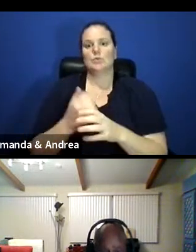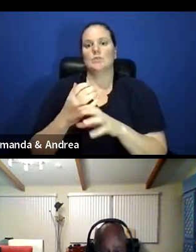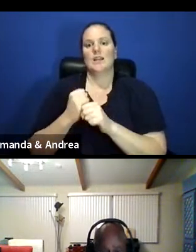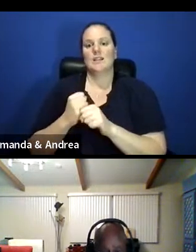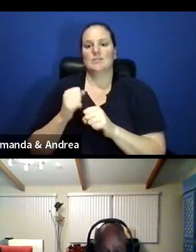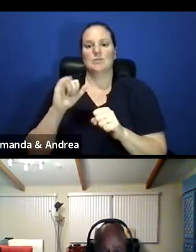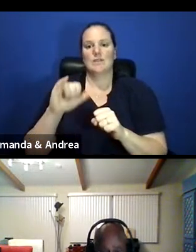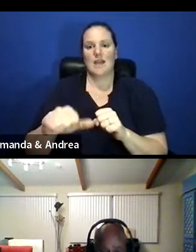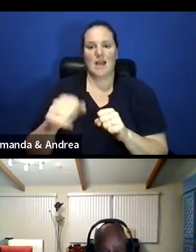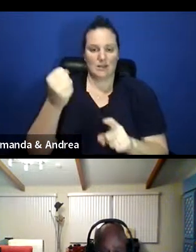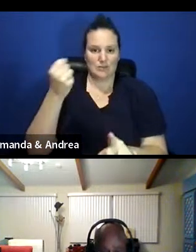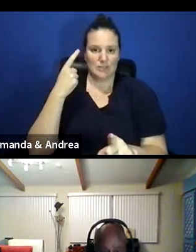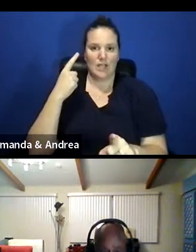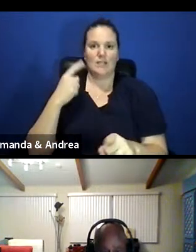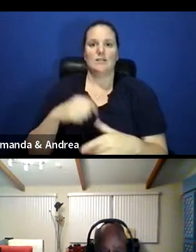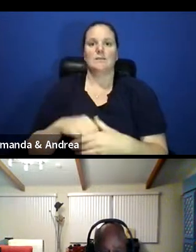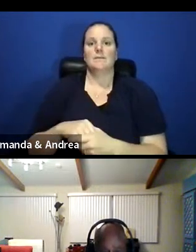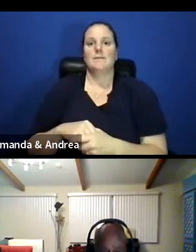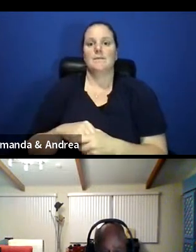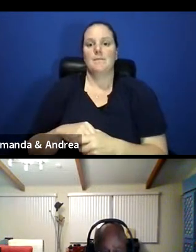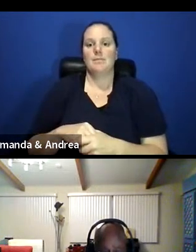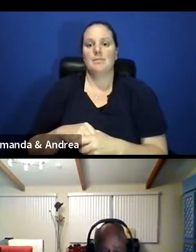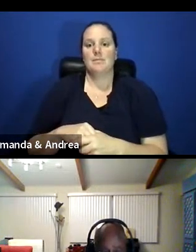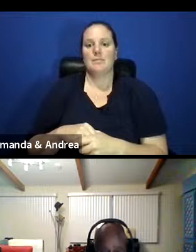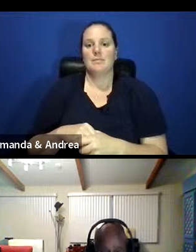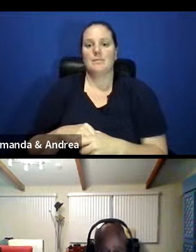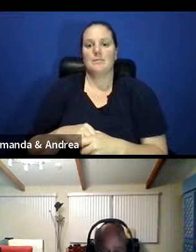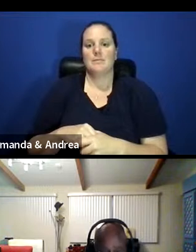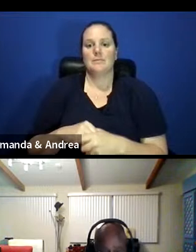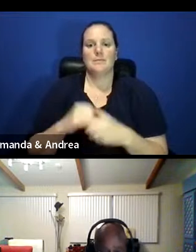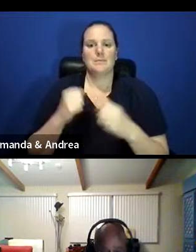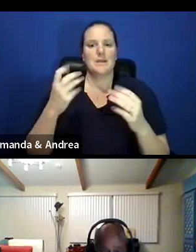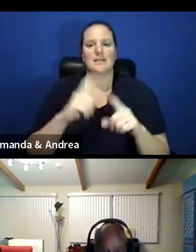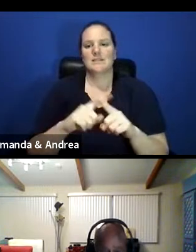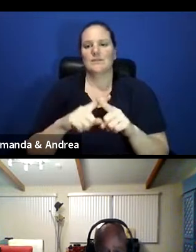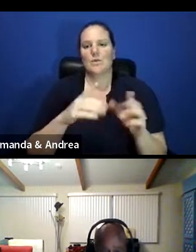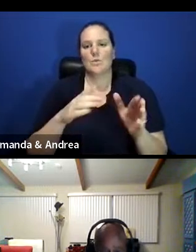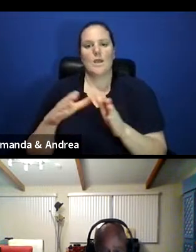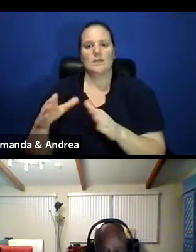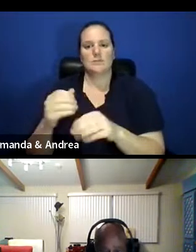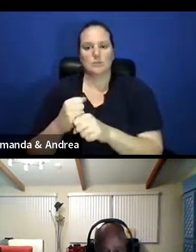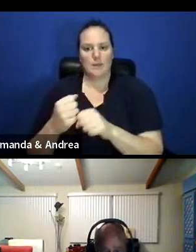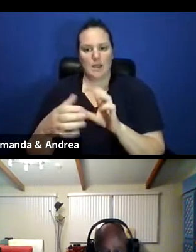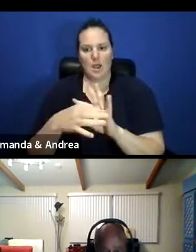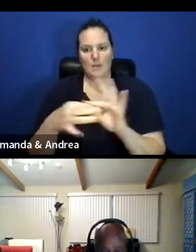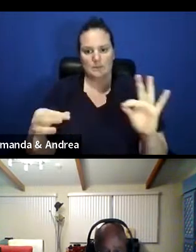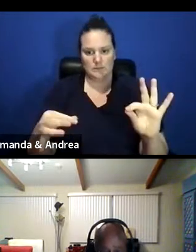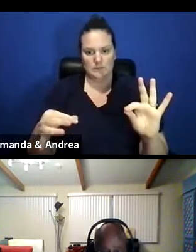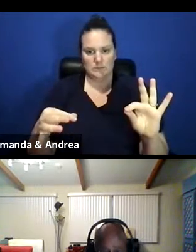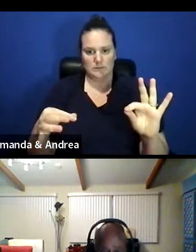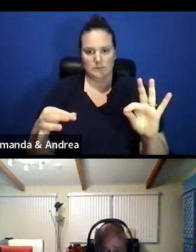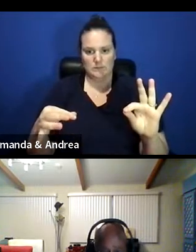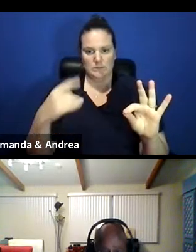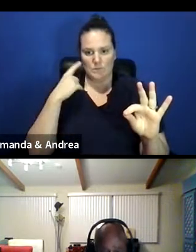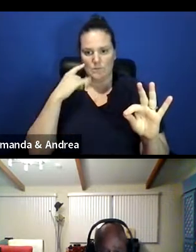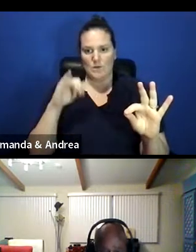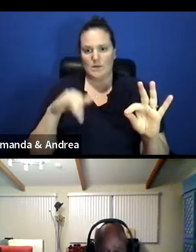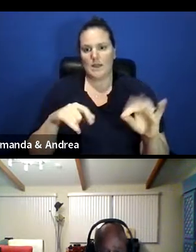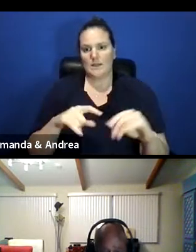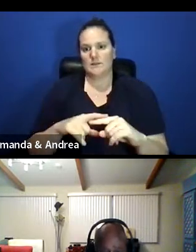that understanding. And then we've got a number of different ways to make comments for those